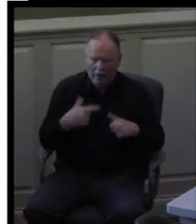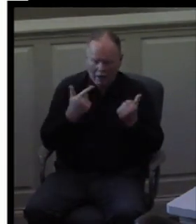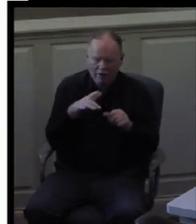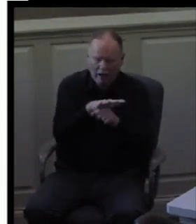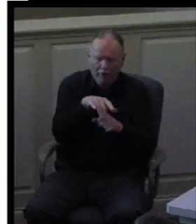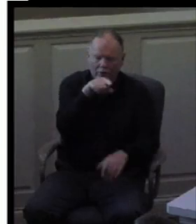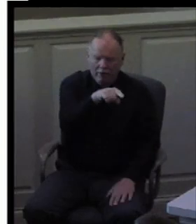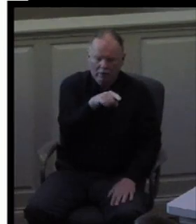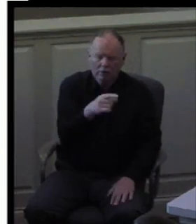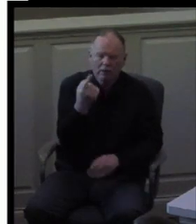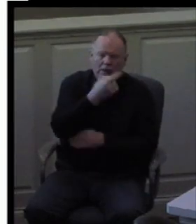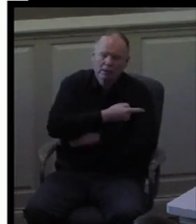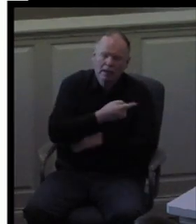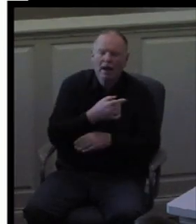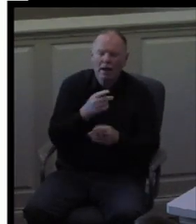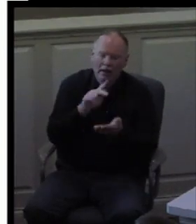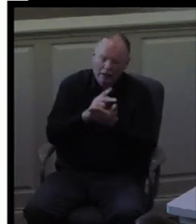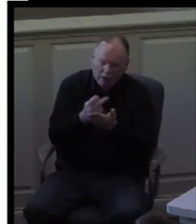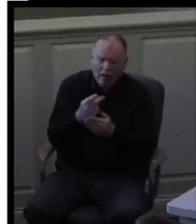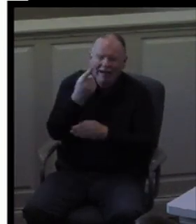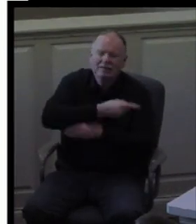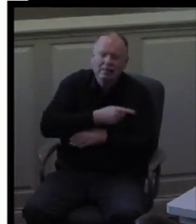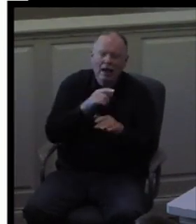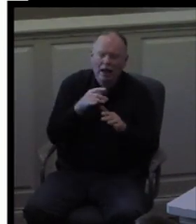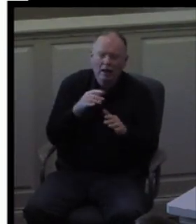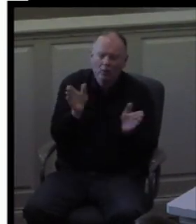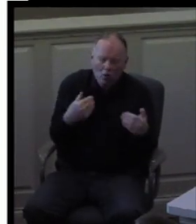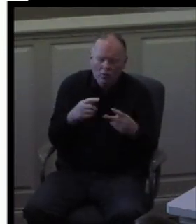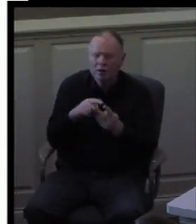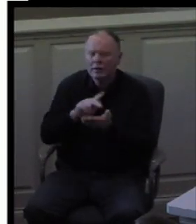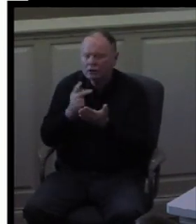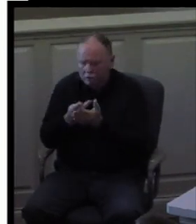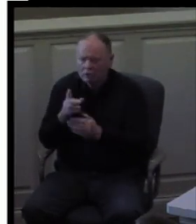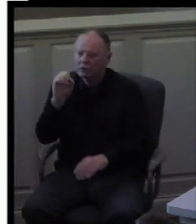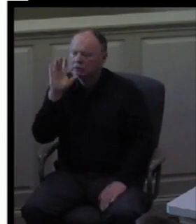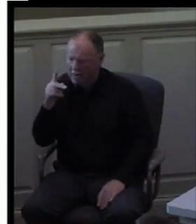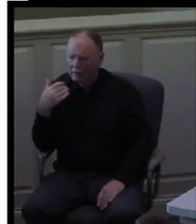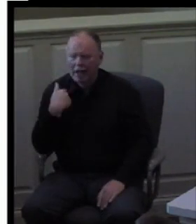spaces up here include the day room, kitchen, dining, and they get their own outdoor deck here too.